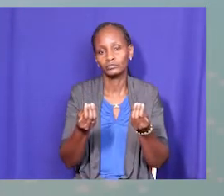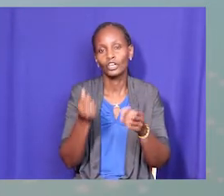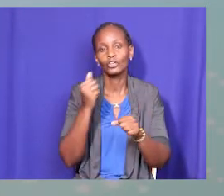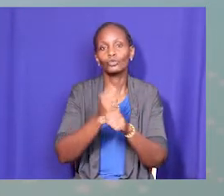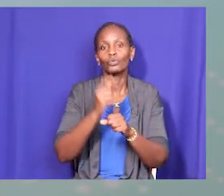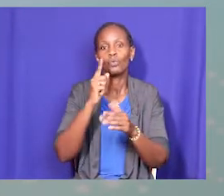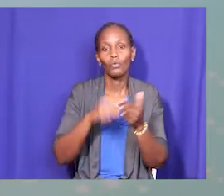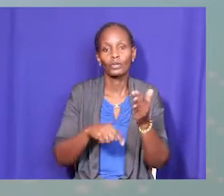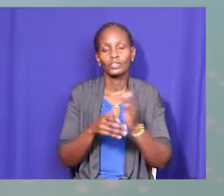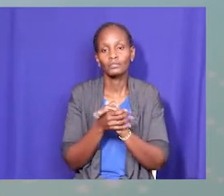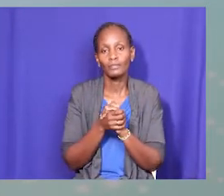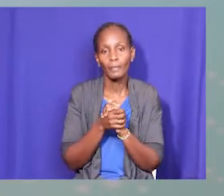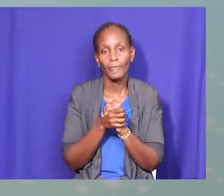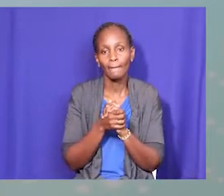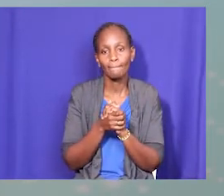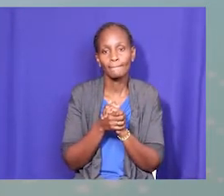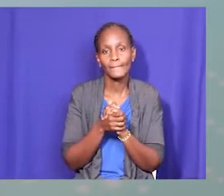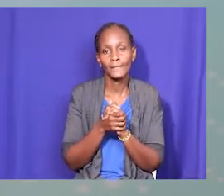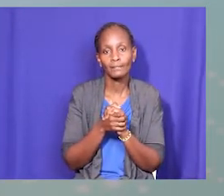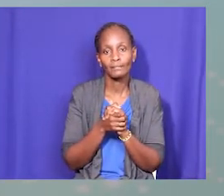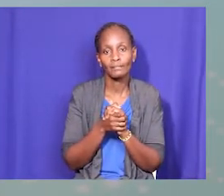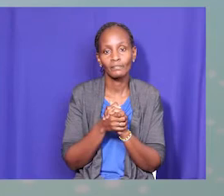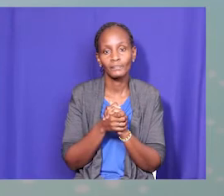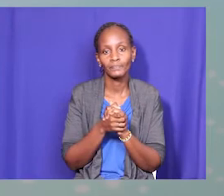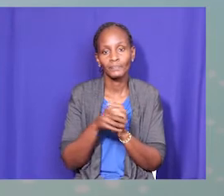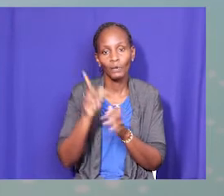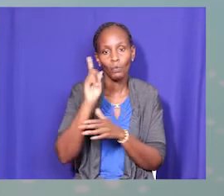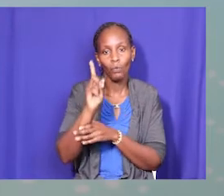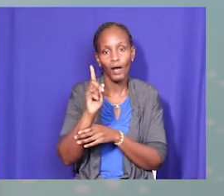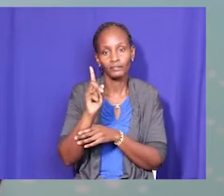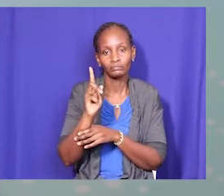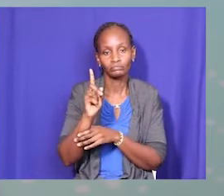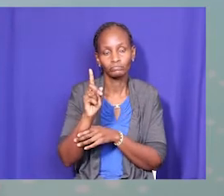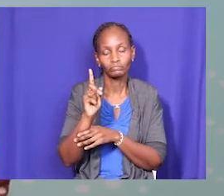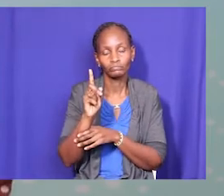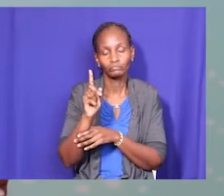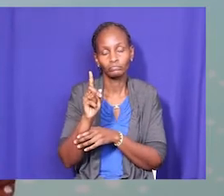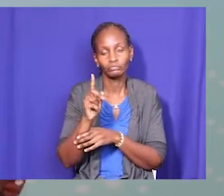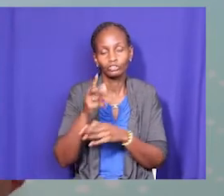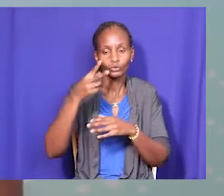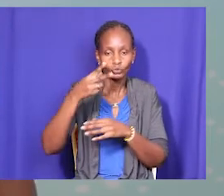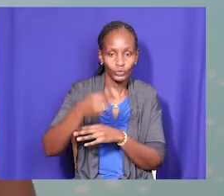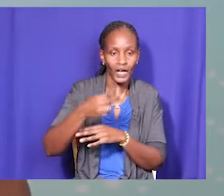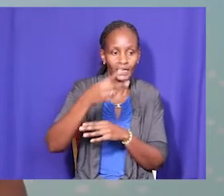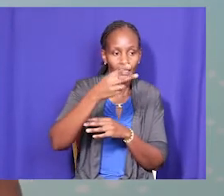do, one, is to cut a piece of paper